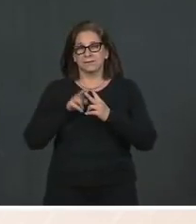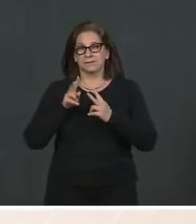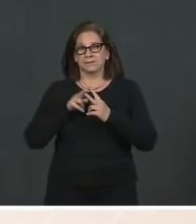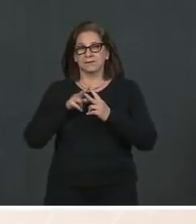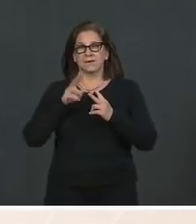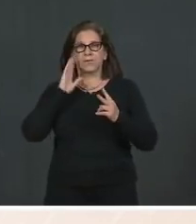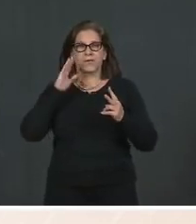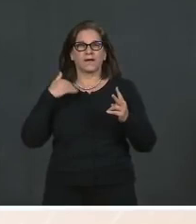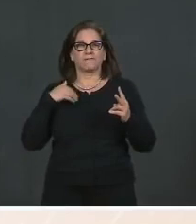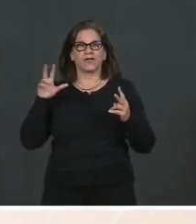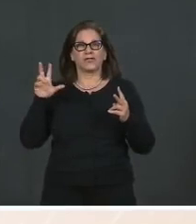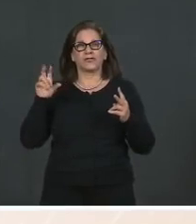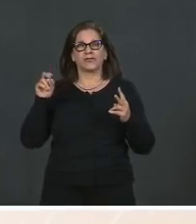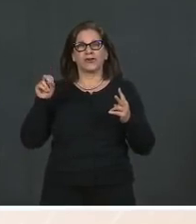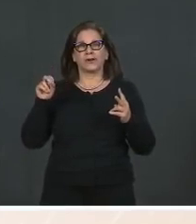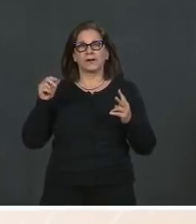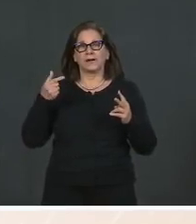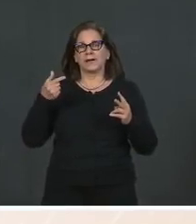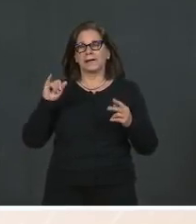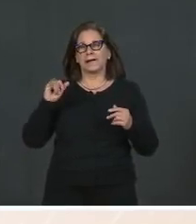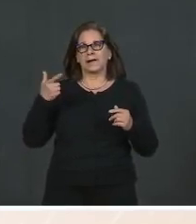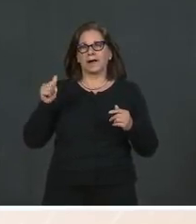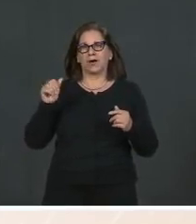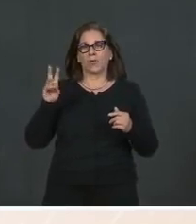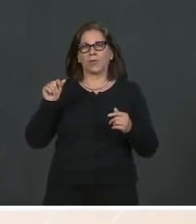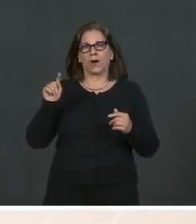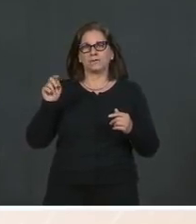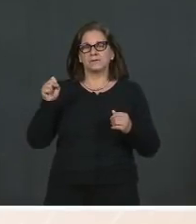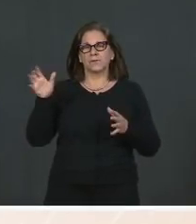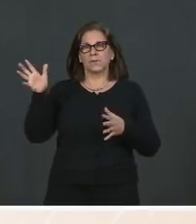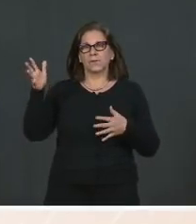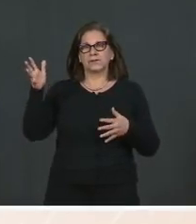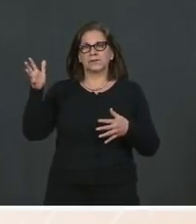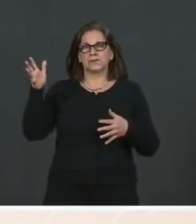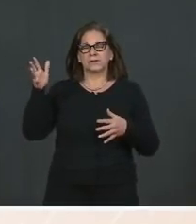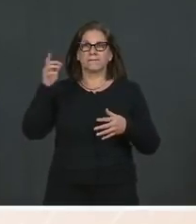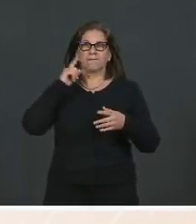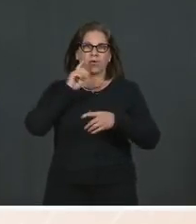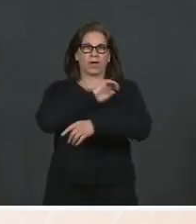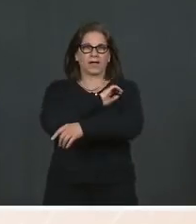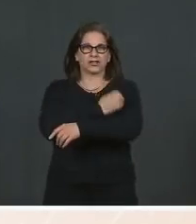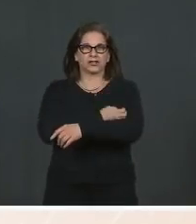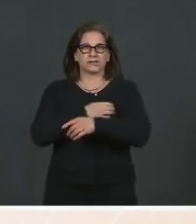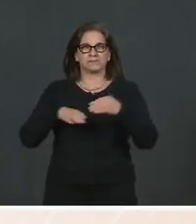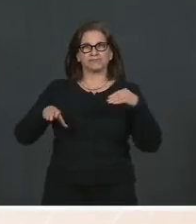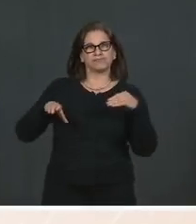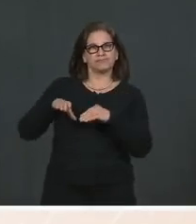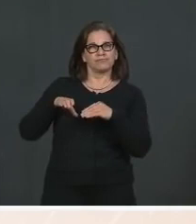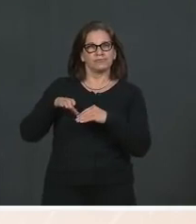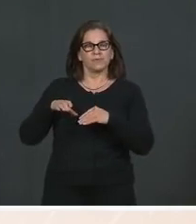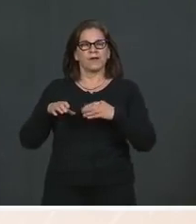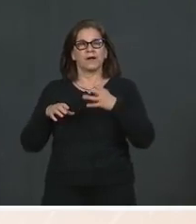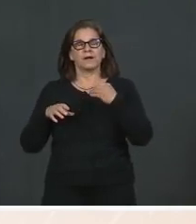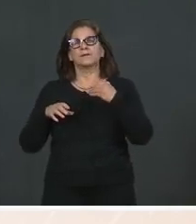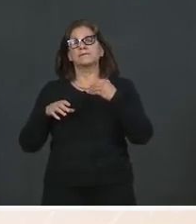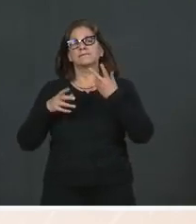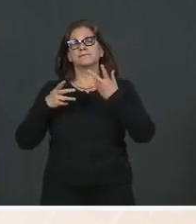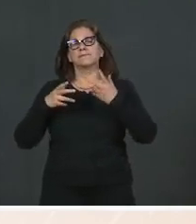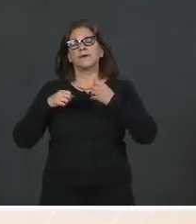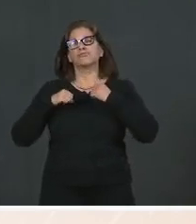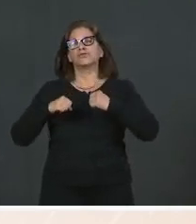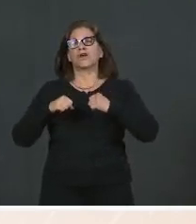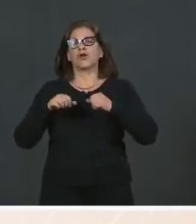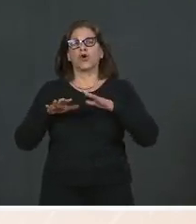States by 2030, while protecting biodiversity and protecting ocean co-use. Meeting this target will trigger more than